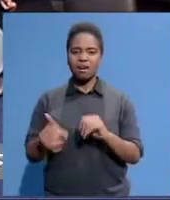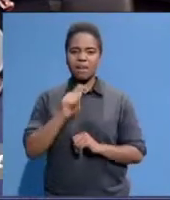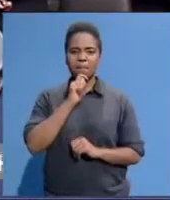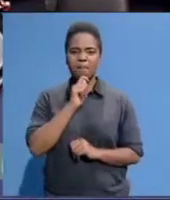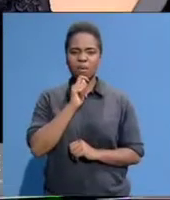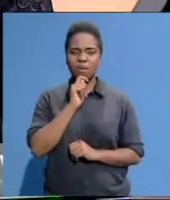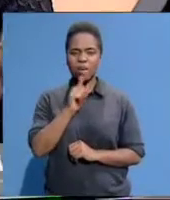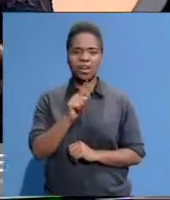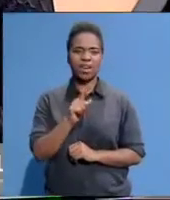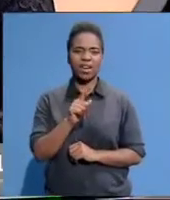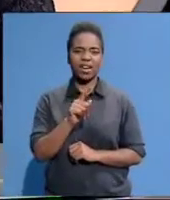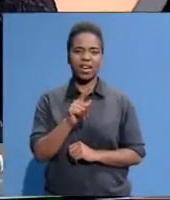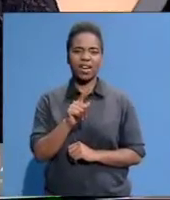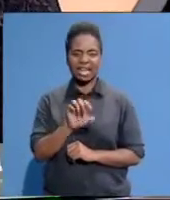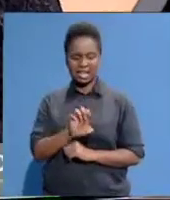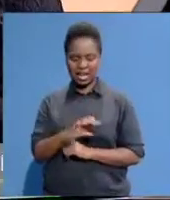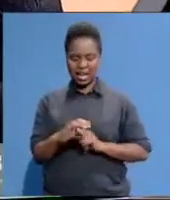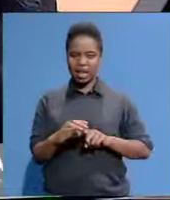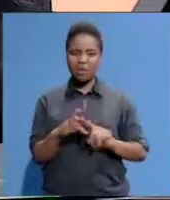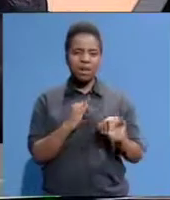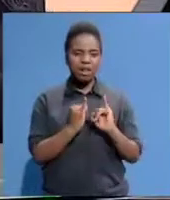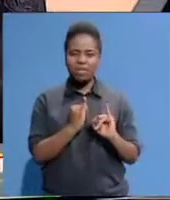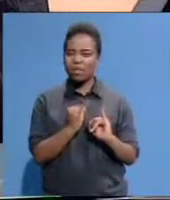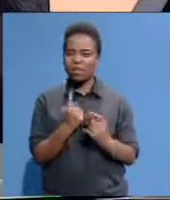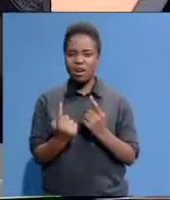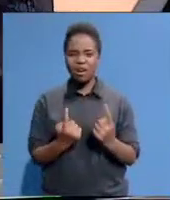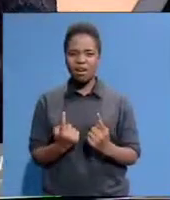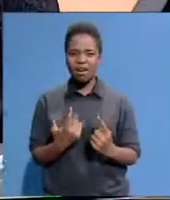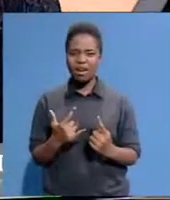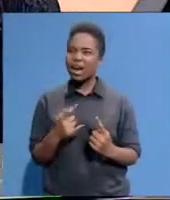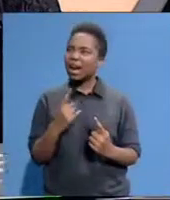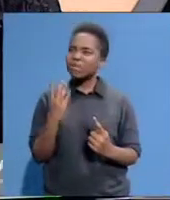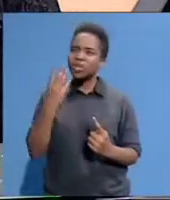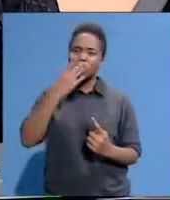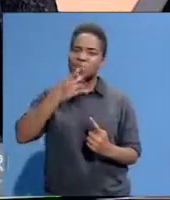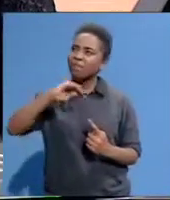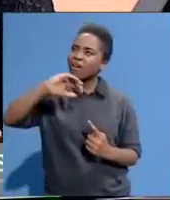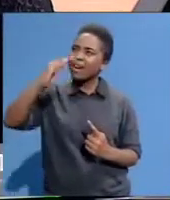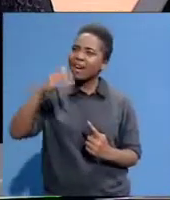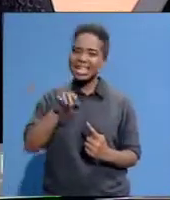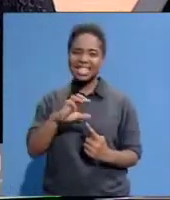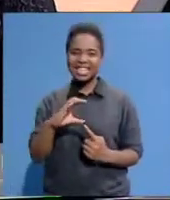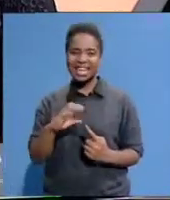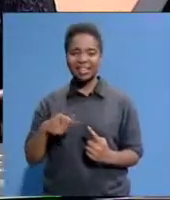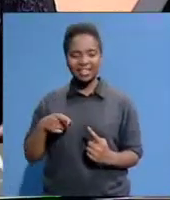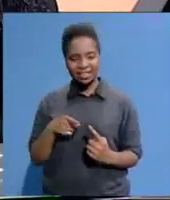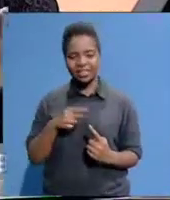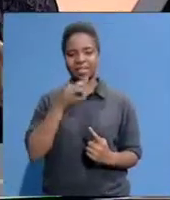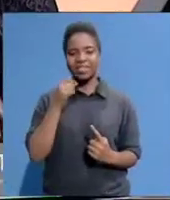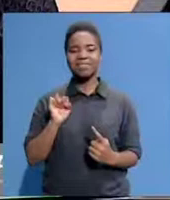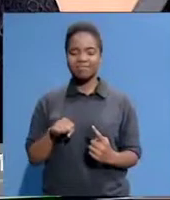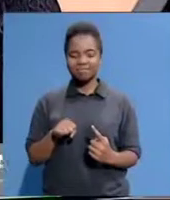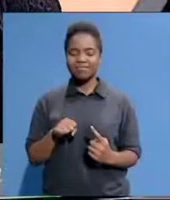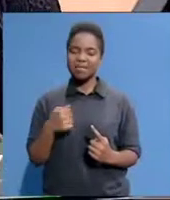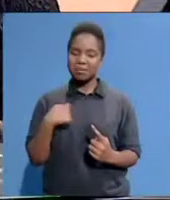live from Ekunu, interviewing the different guests and just seeing the mountains and valleys behind. And this is Utata's legacy. He says, yes, I am a